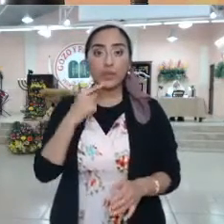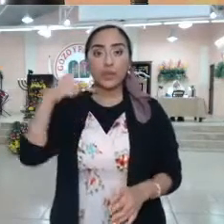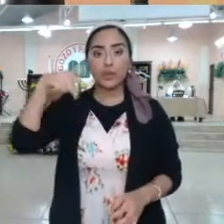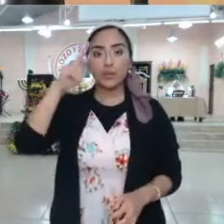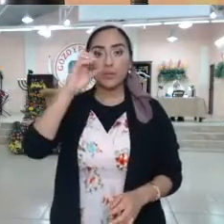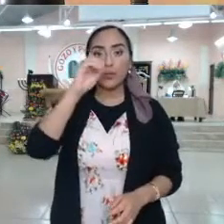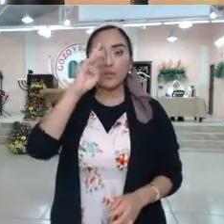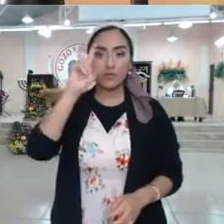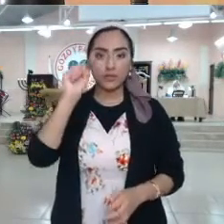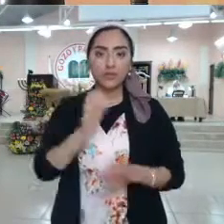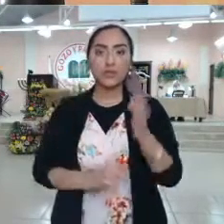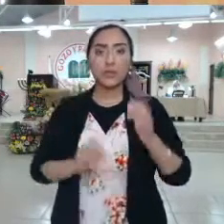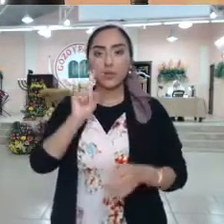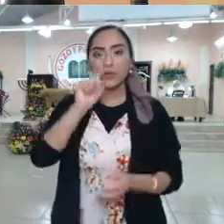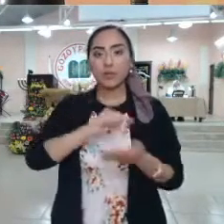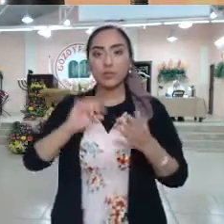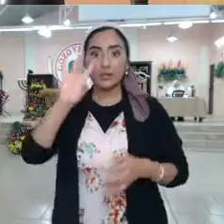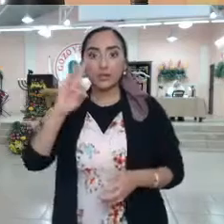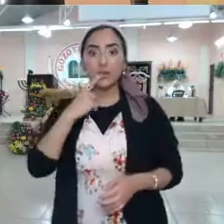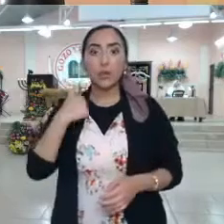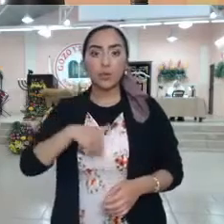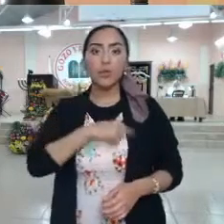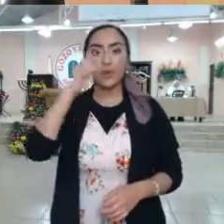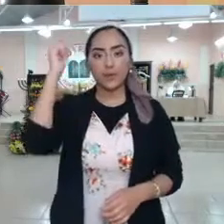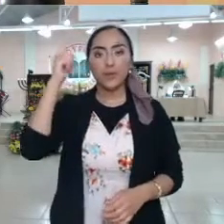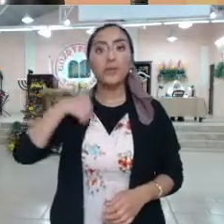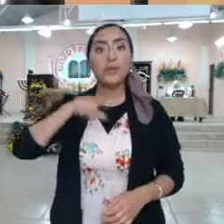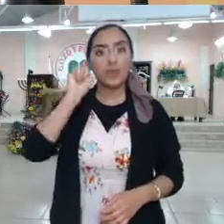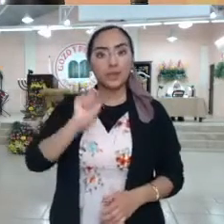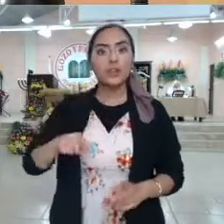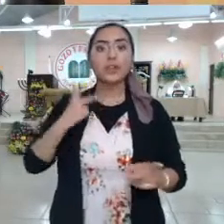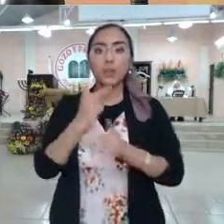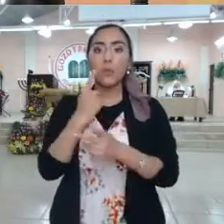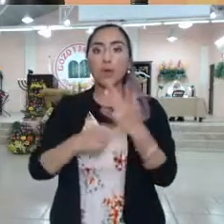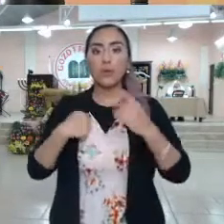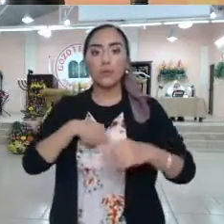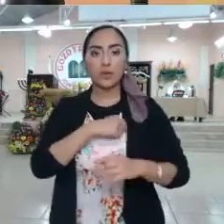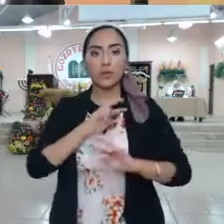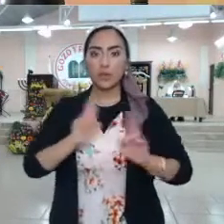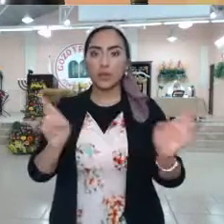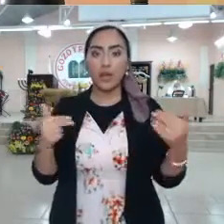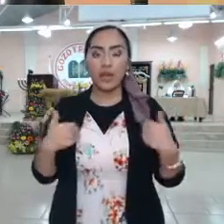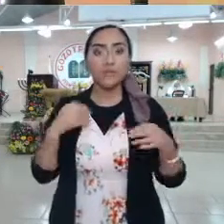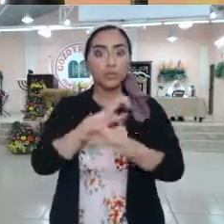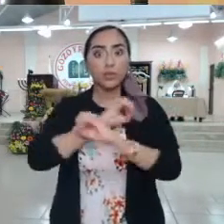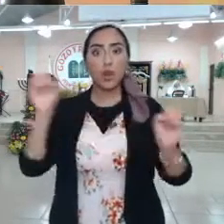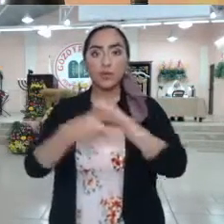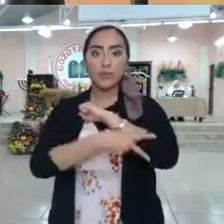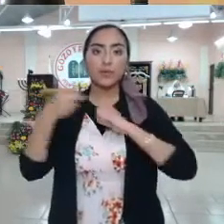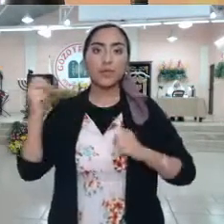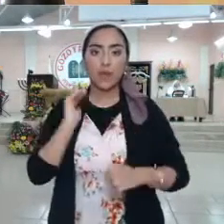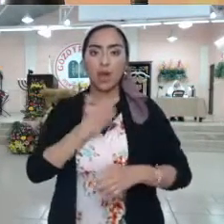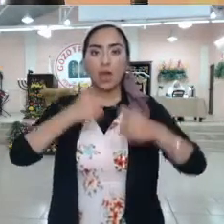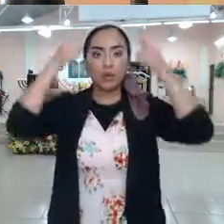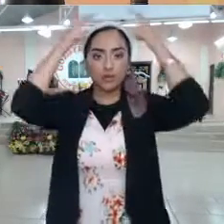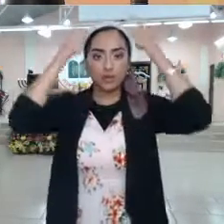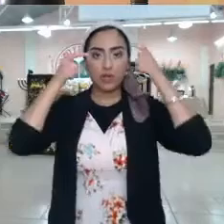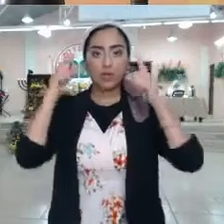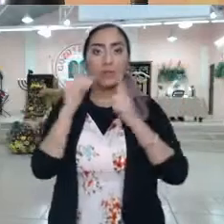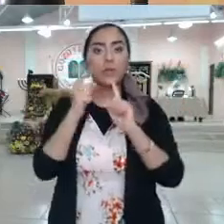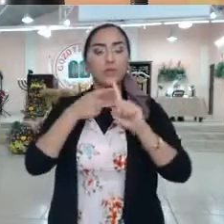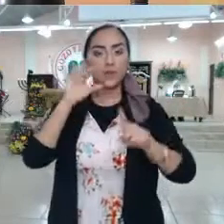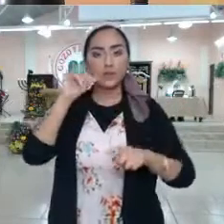Proverbs 1:7, then we are wise. Well, let's keep what we have. May no one steal your